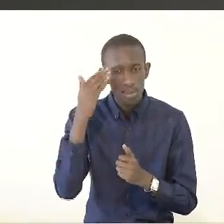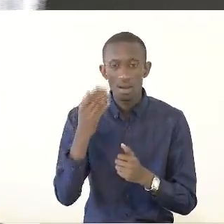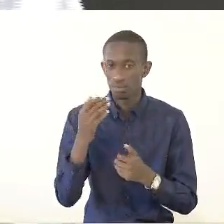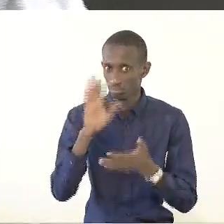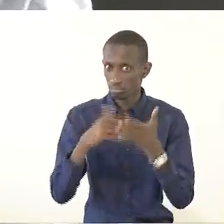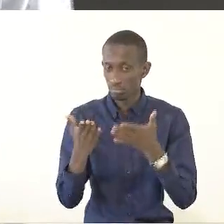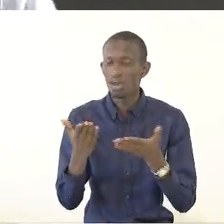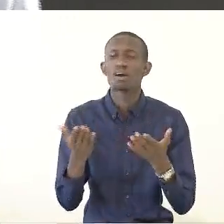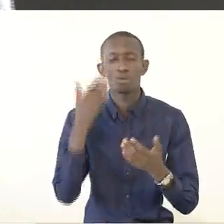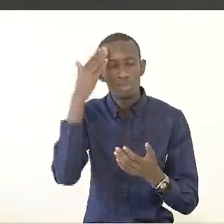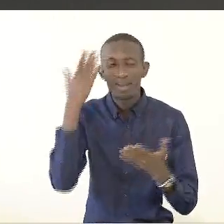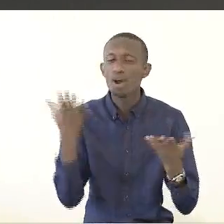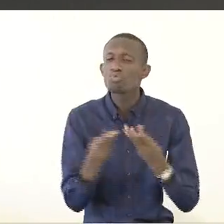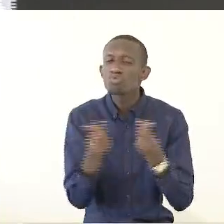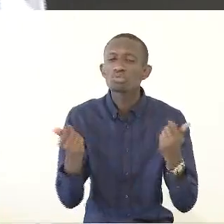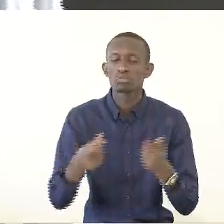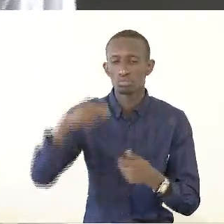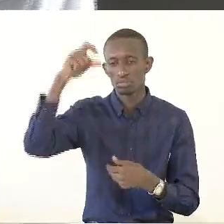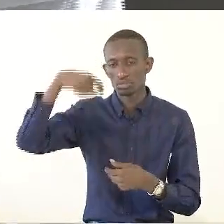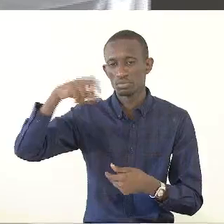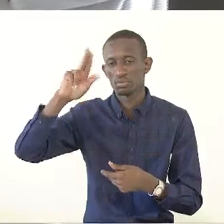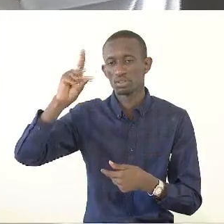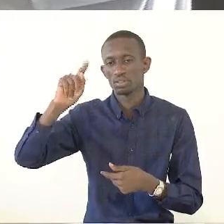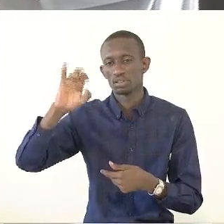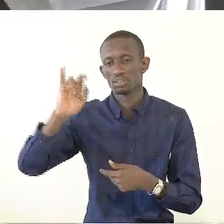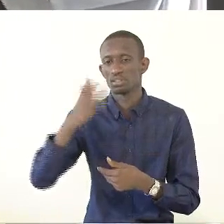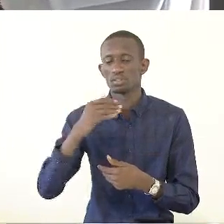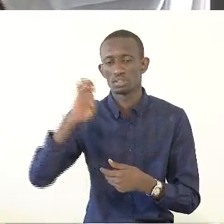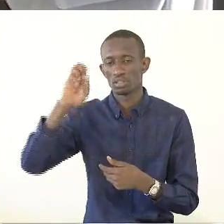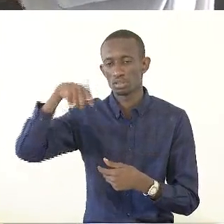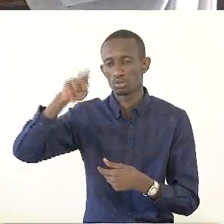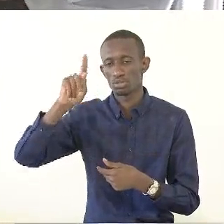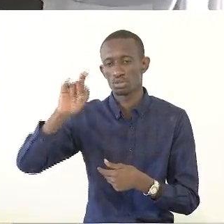that graph, you just have to use the graph.